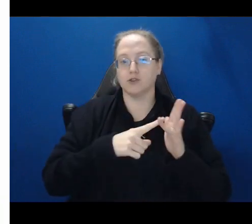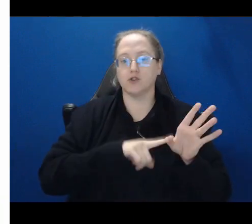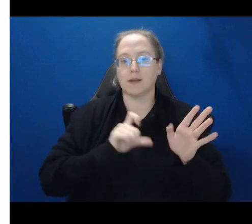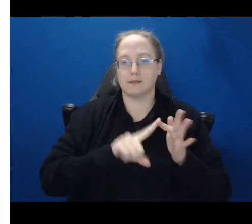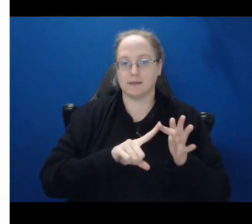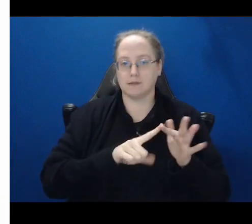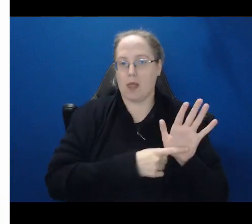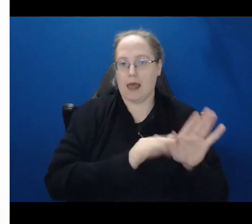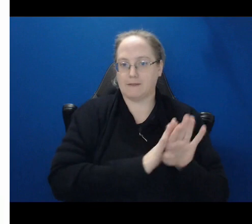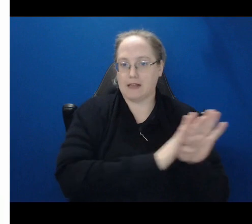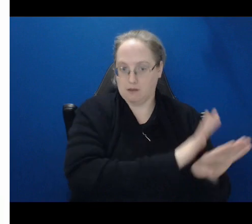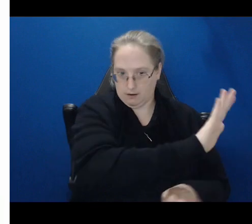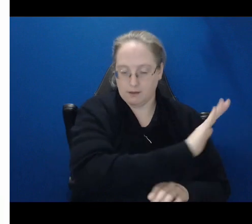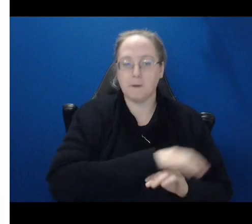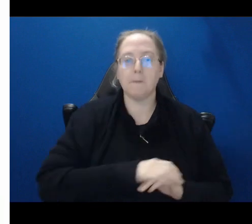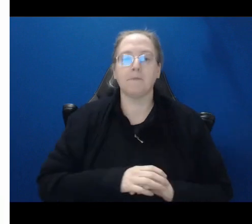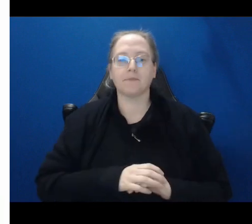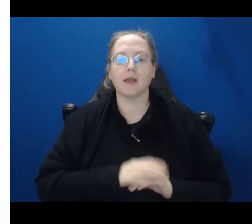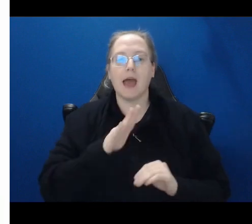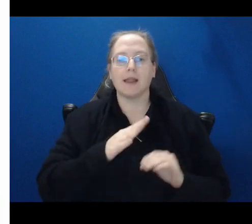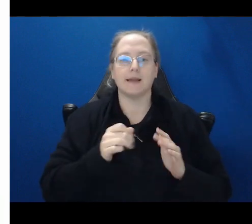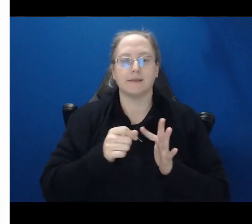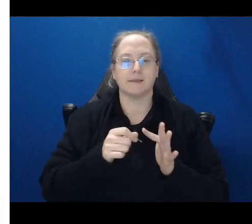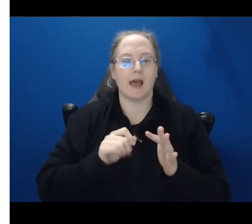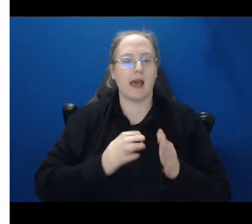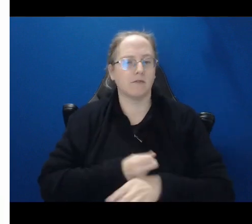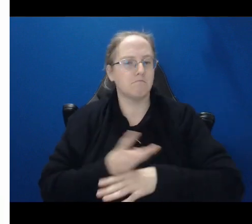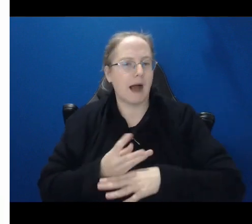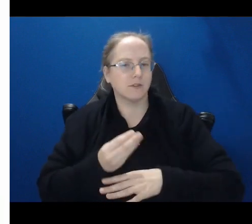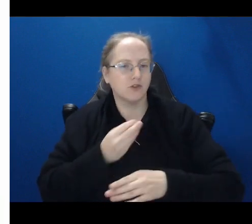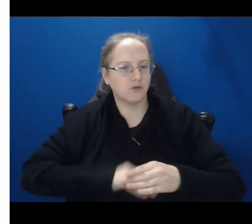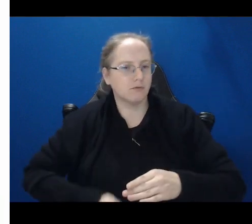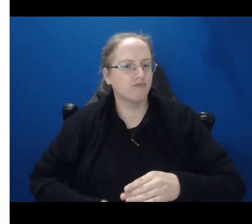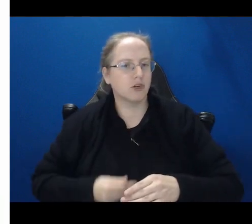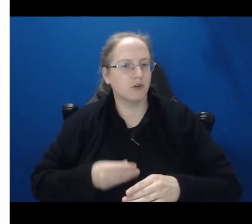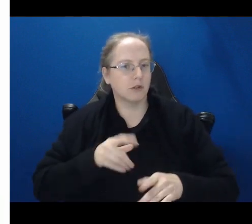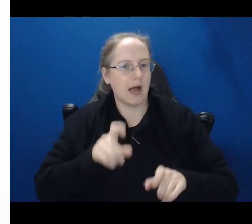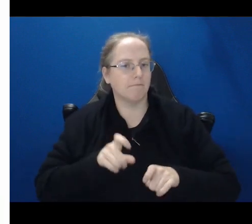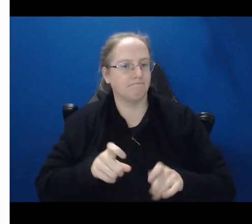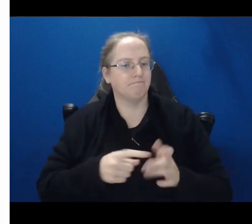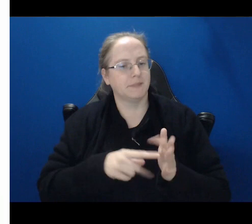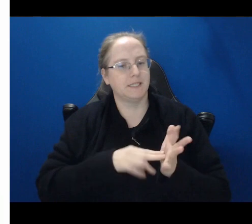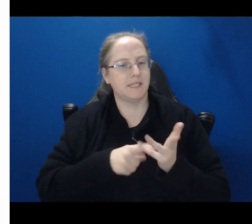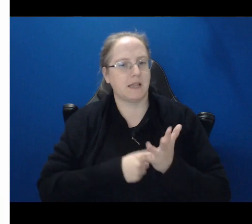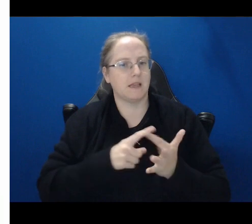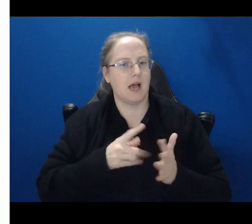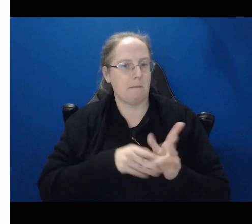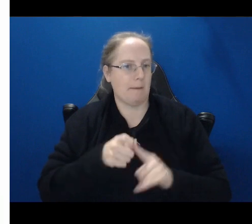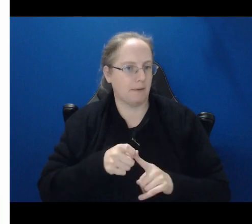the pastoral tenure map, and a lot of those stations are places our family, both